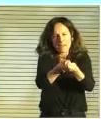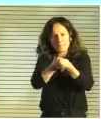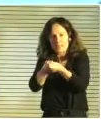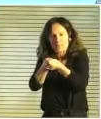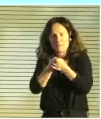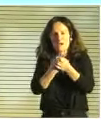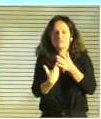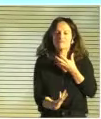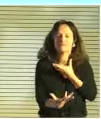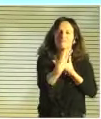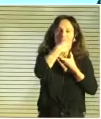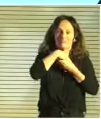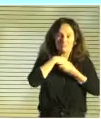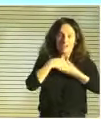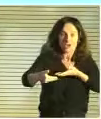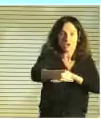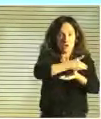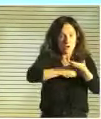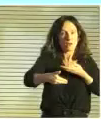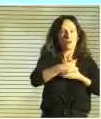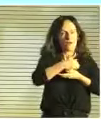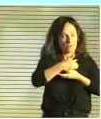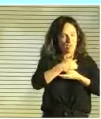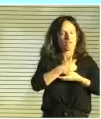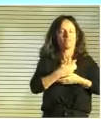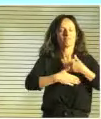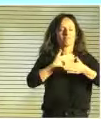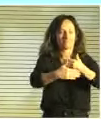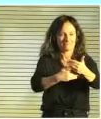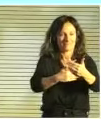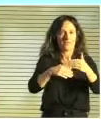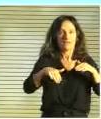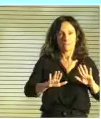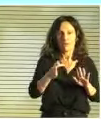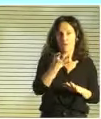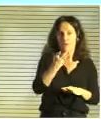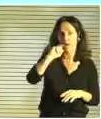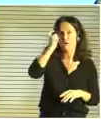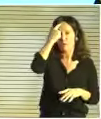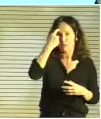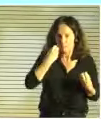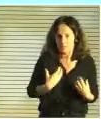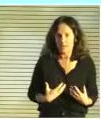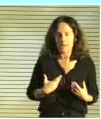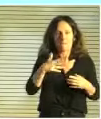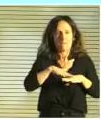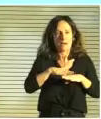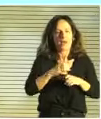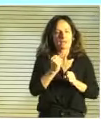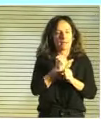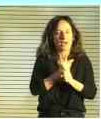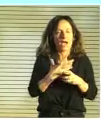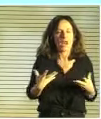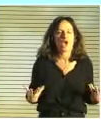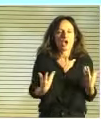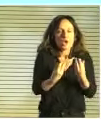and a concept to roll out it together. So progress means working with our partners. All our initiatives we